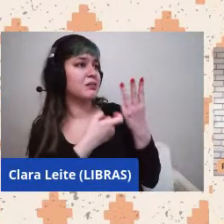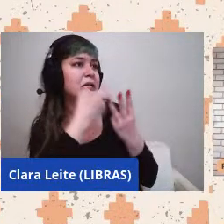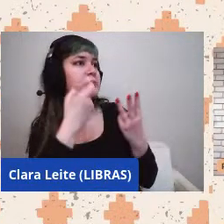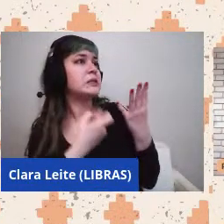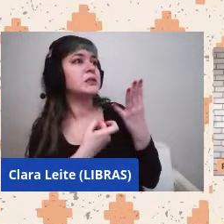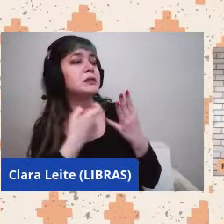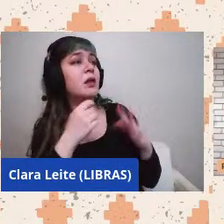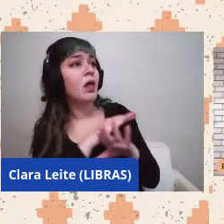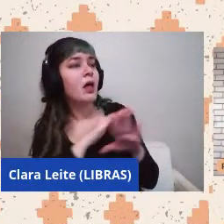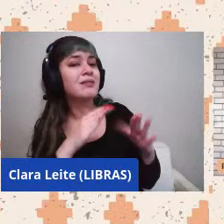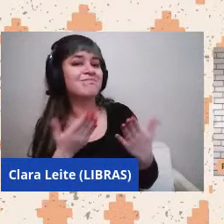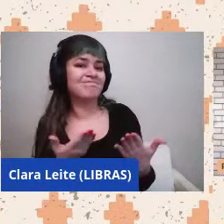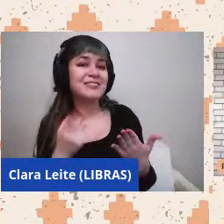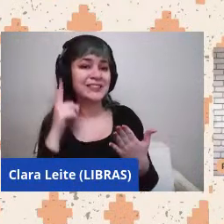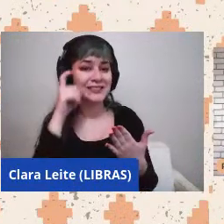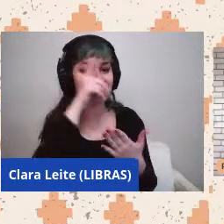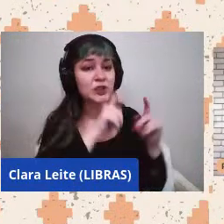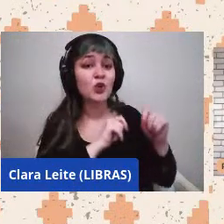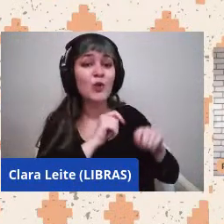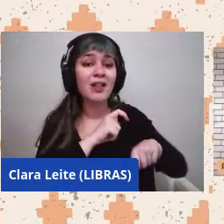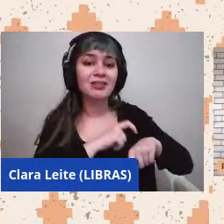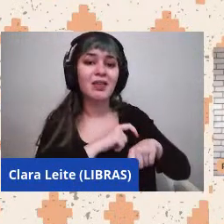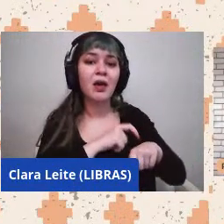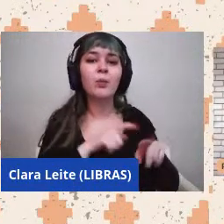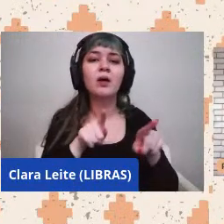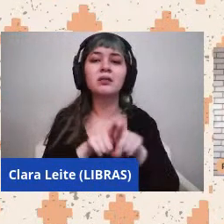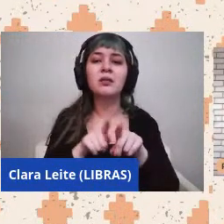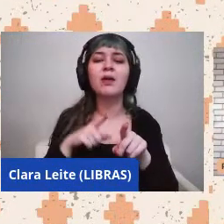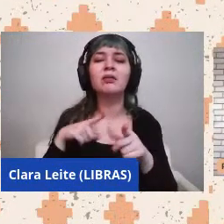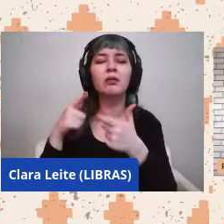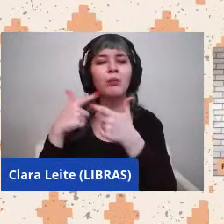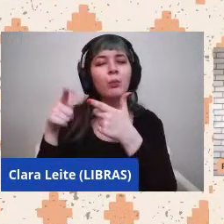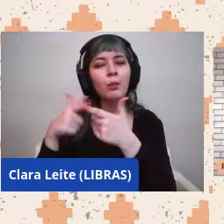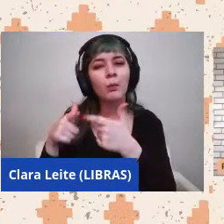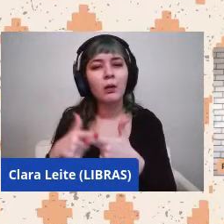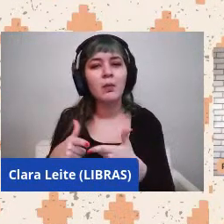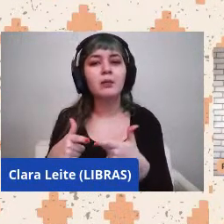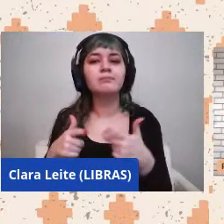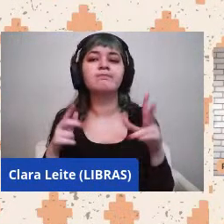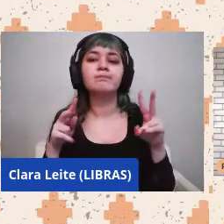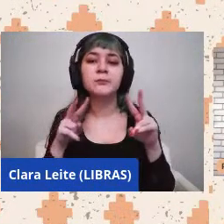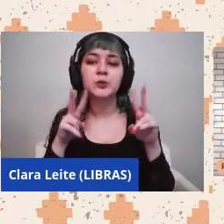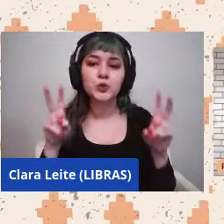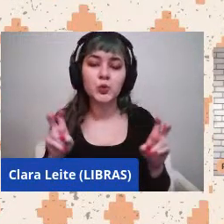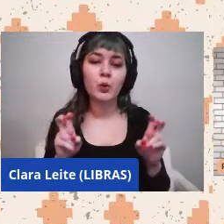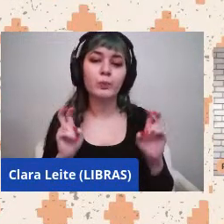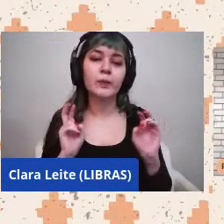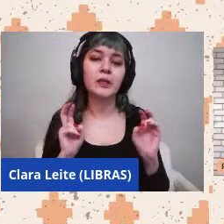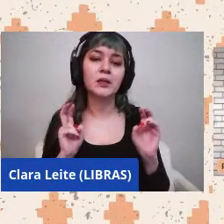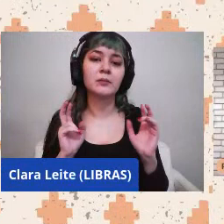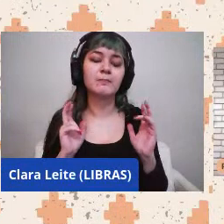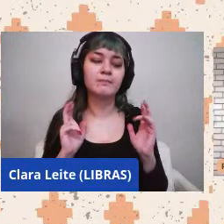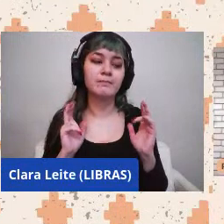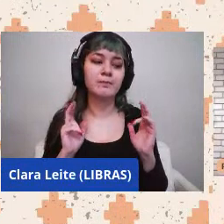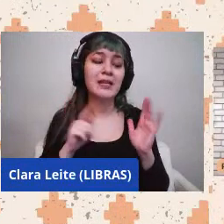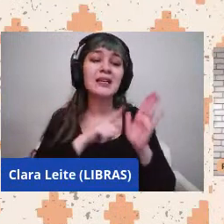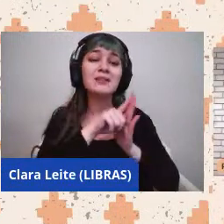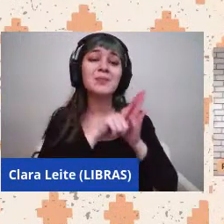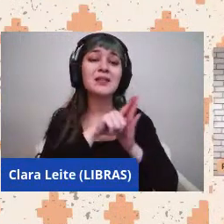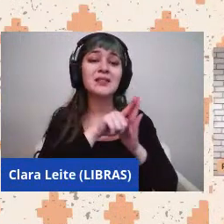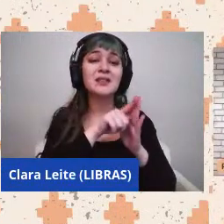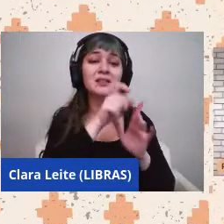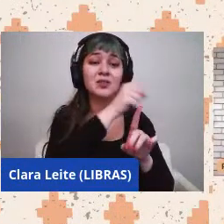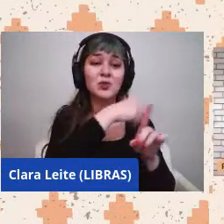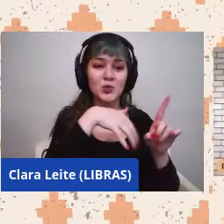And then I think, there's the kind of, perennial problem with kind of societal research of